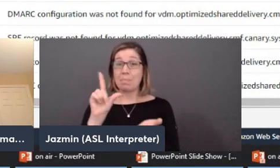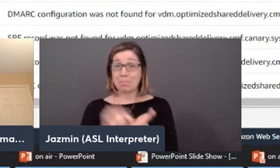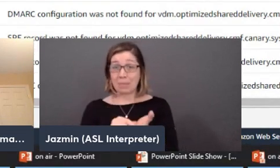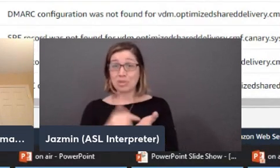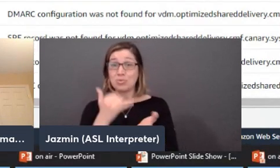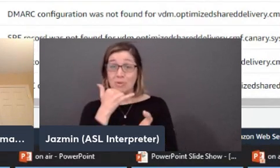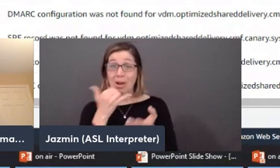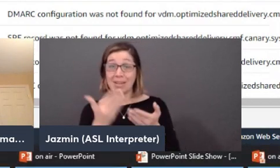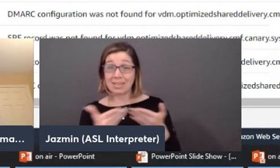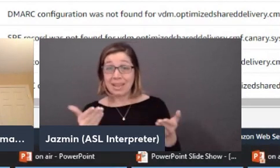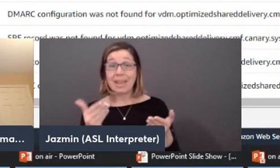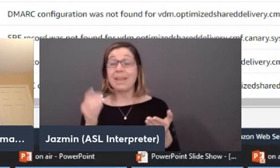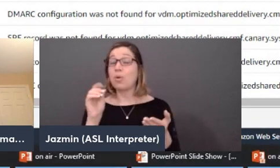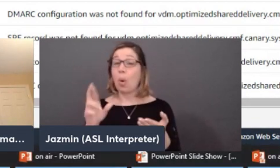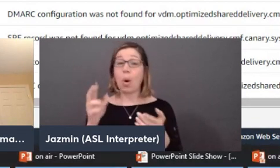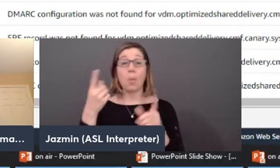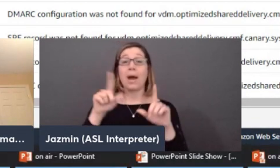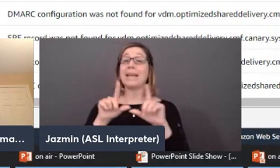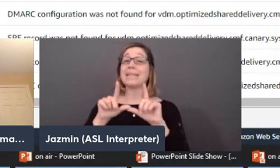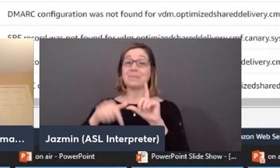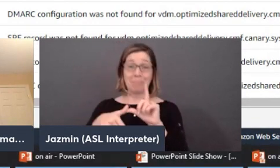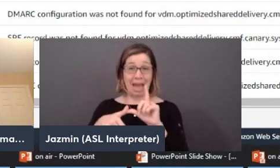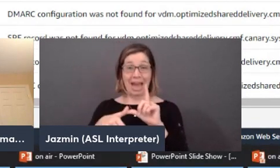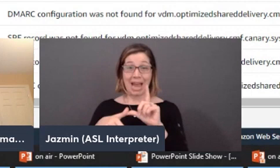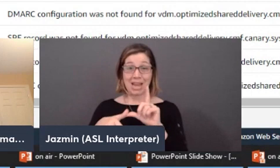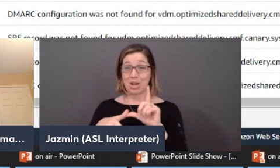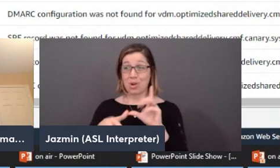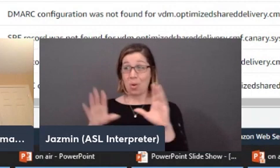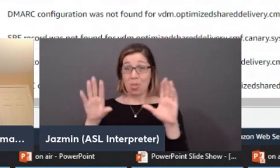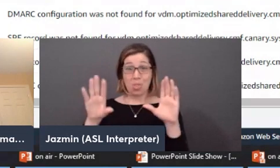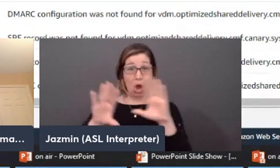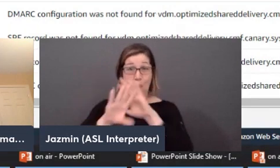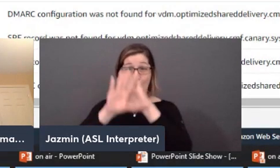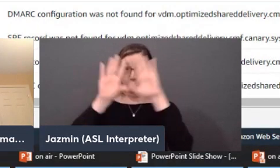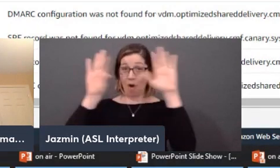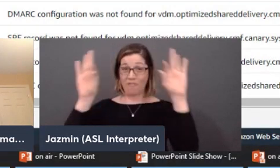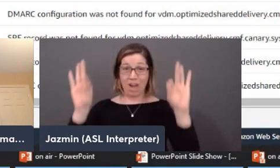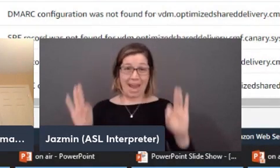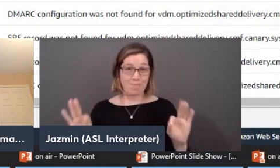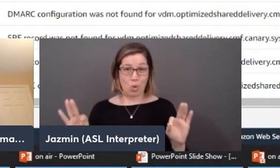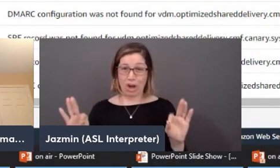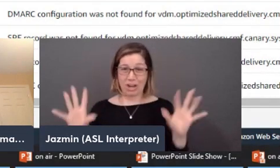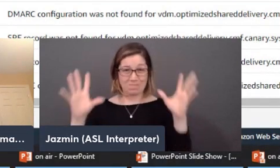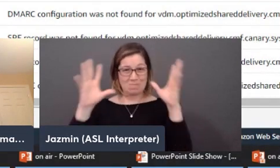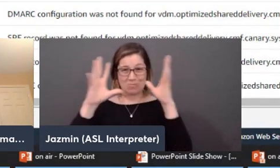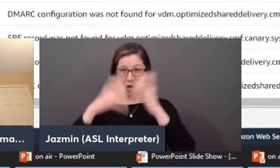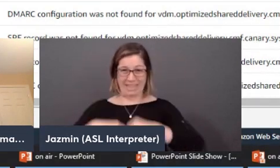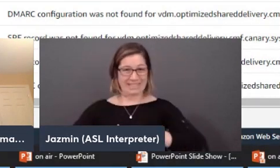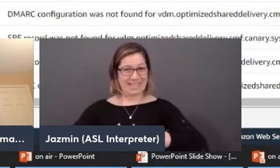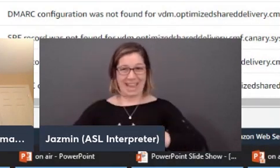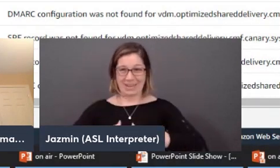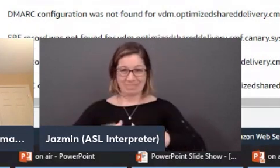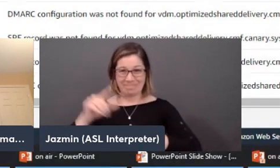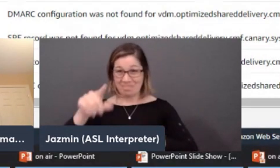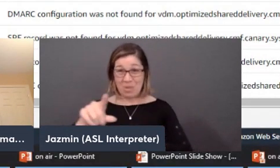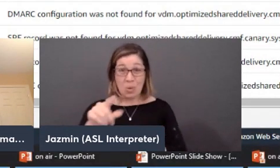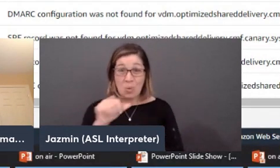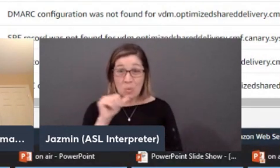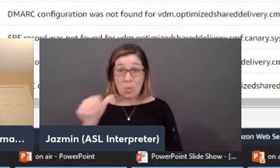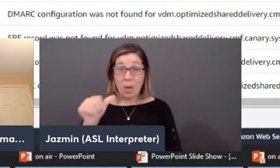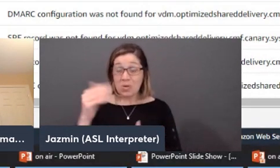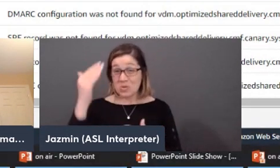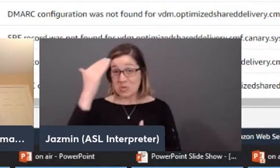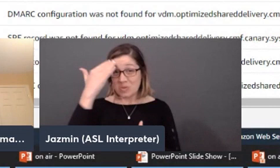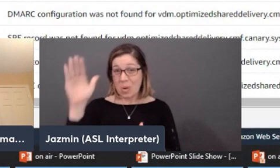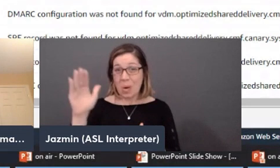or one expires and the whole framework breaks down. You're not going to find out about that unless it's